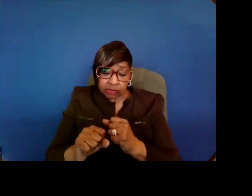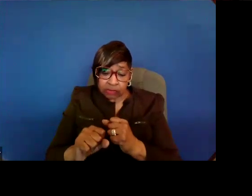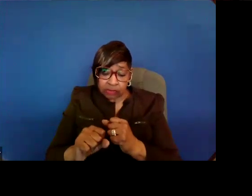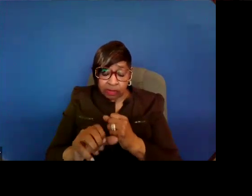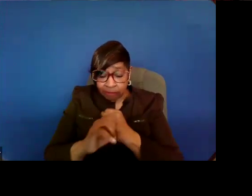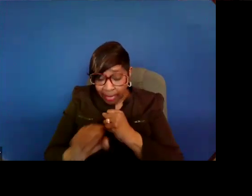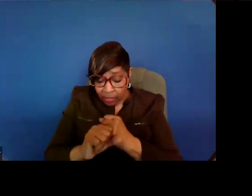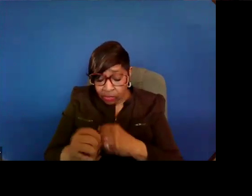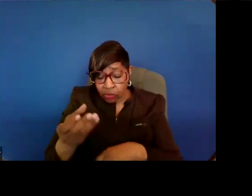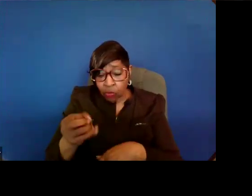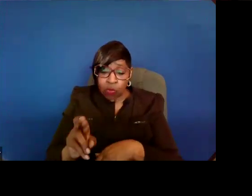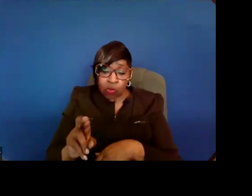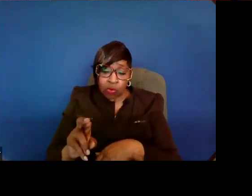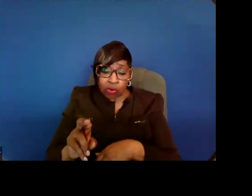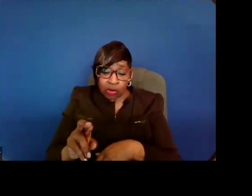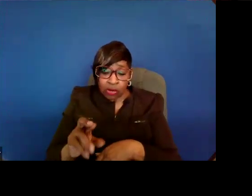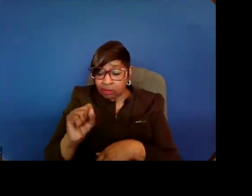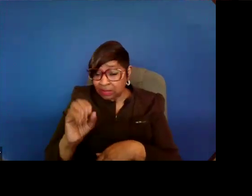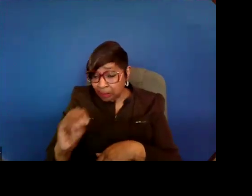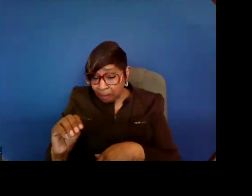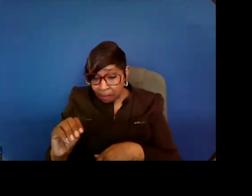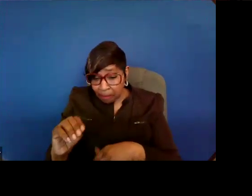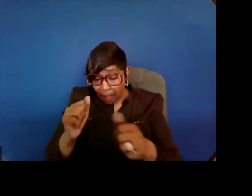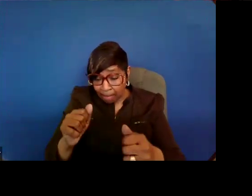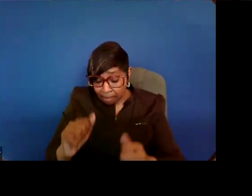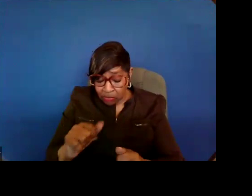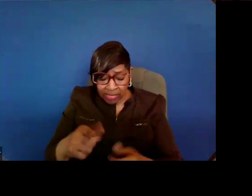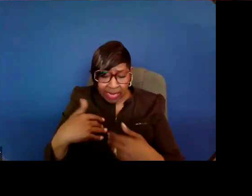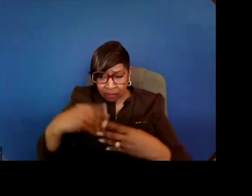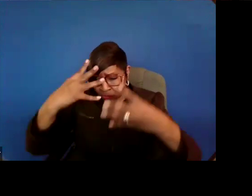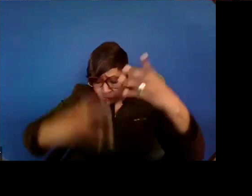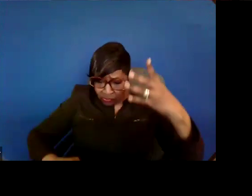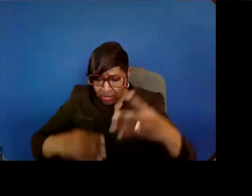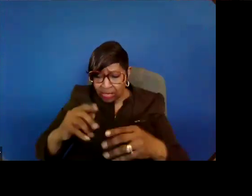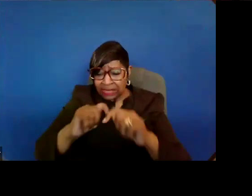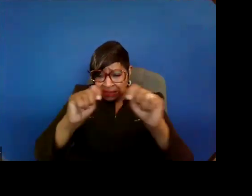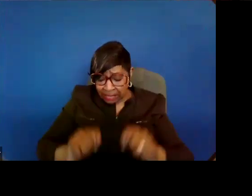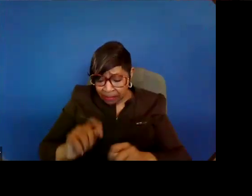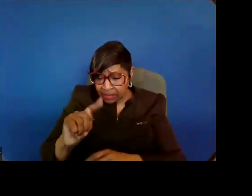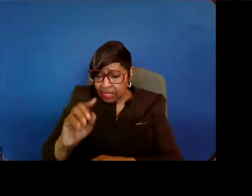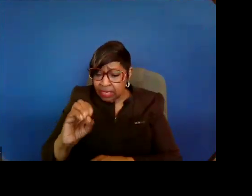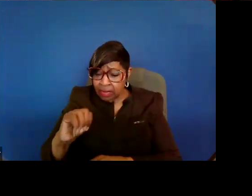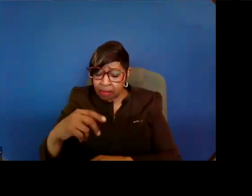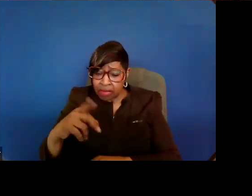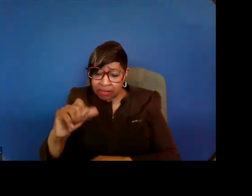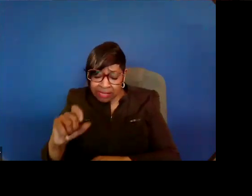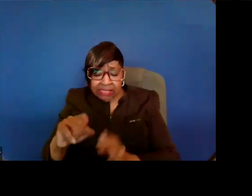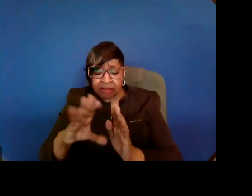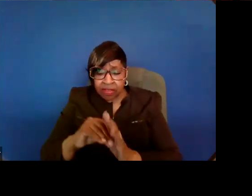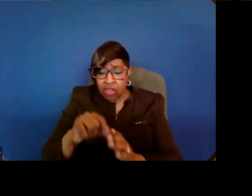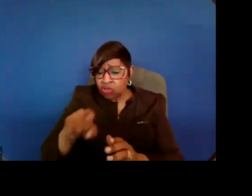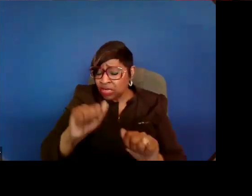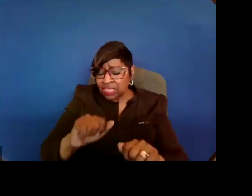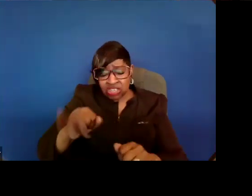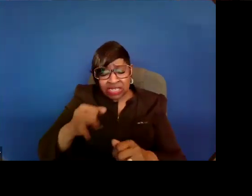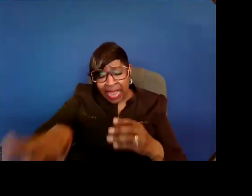flyers, your social media posts, they have tons of templates, tons of video templates as well, where you can just add